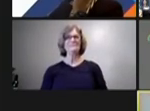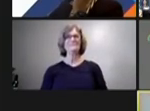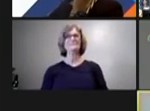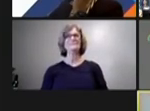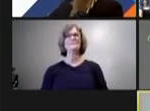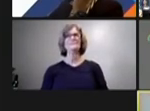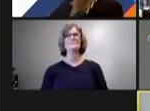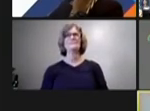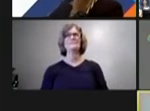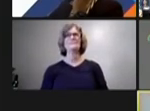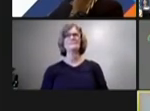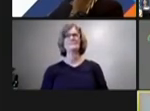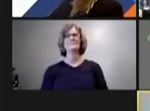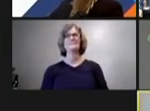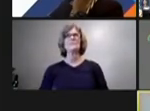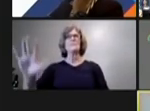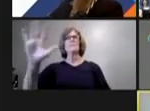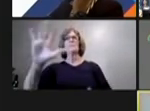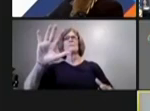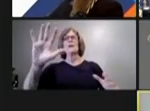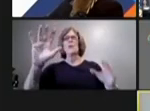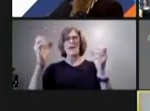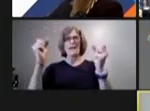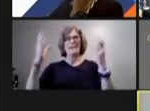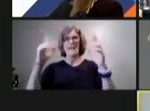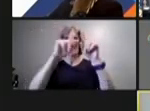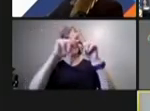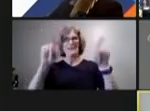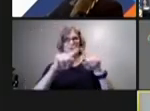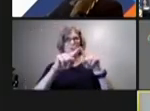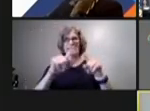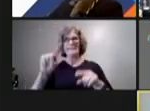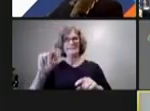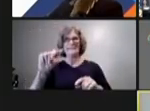So too many screens open.